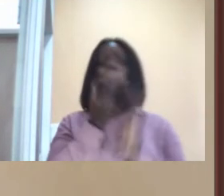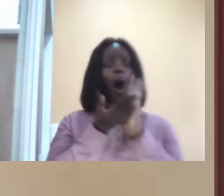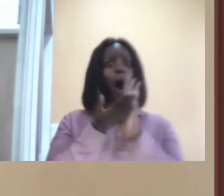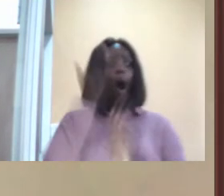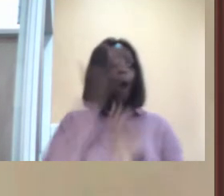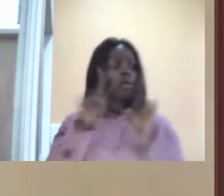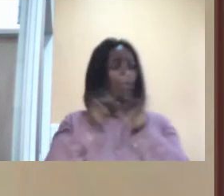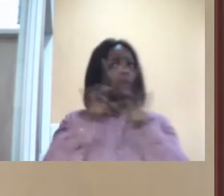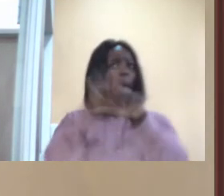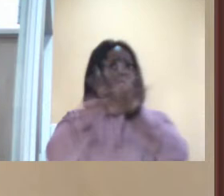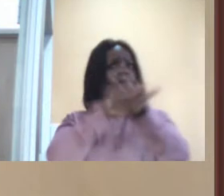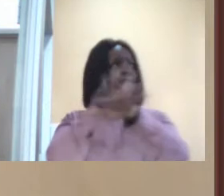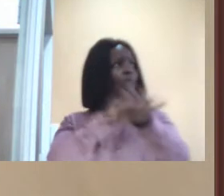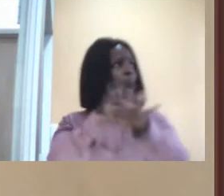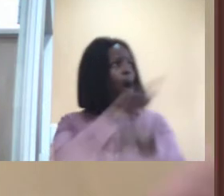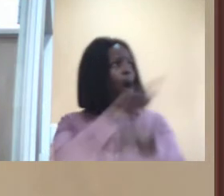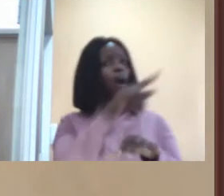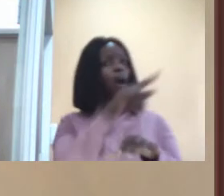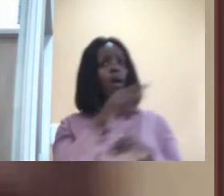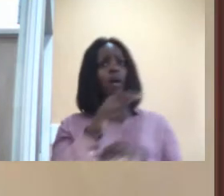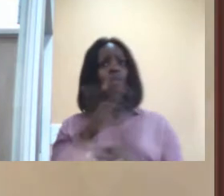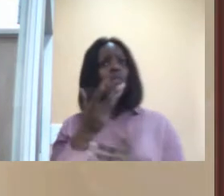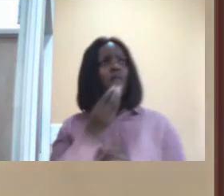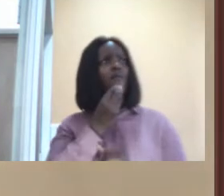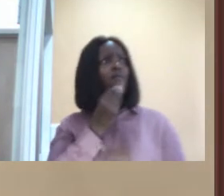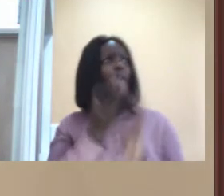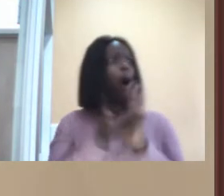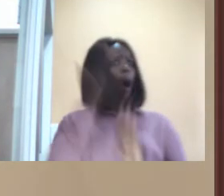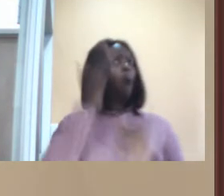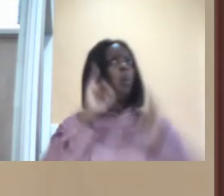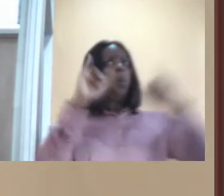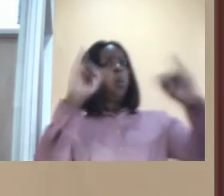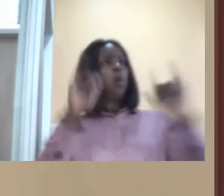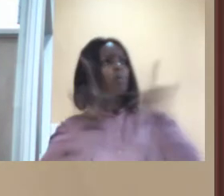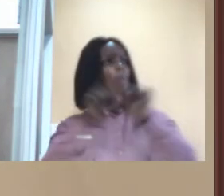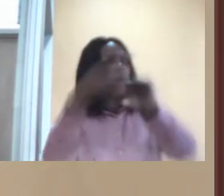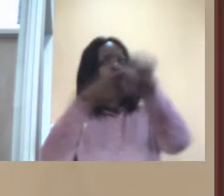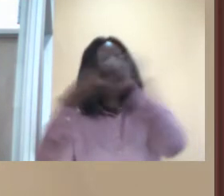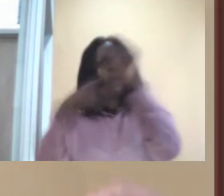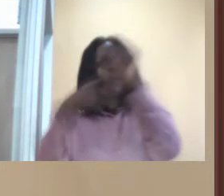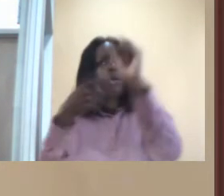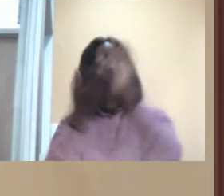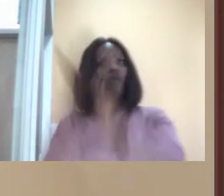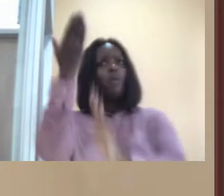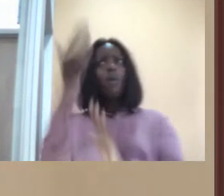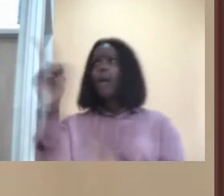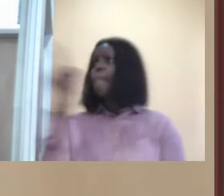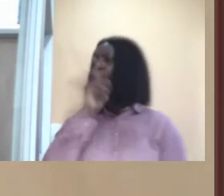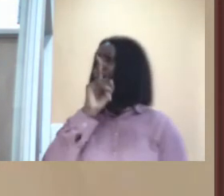commercial farmers. There was suddenly a hike of maize, suddenly a hike of potatoes, and they did not say